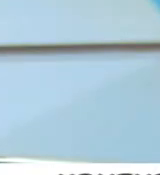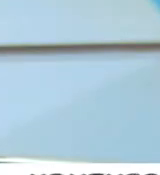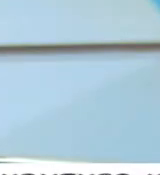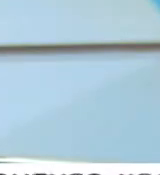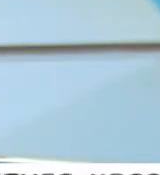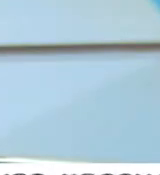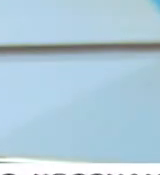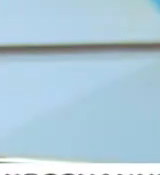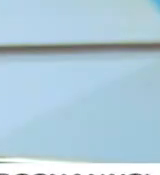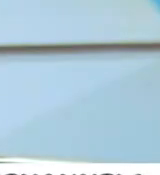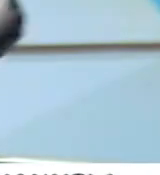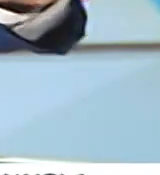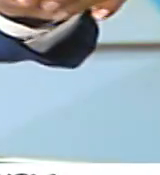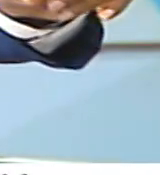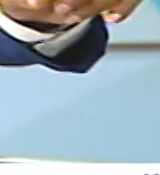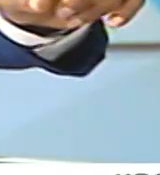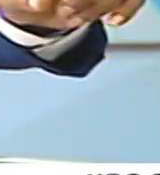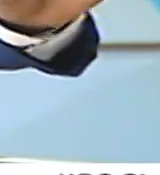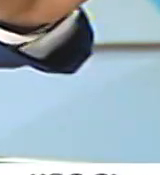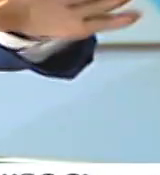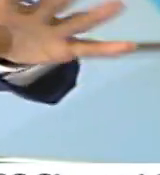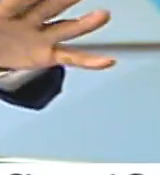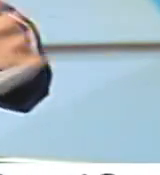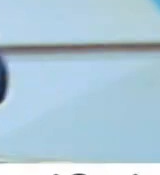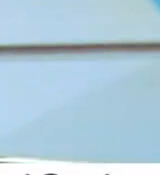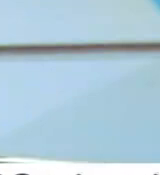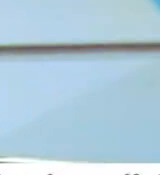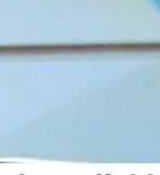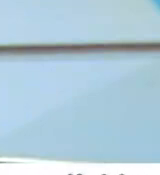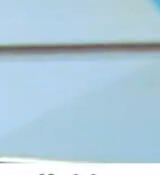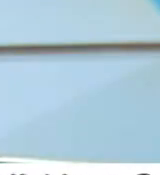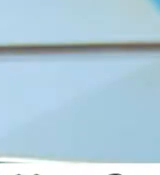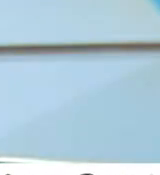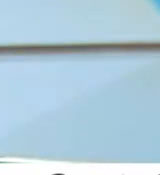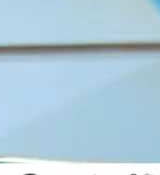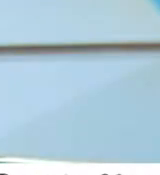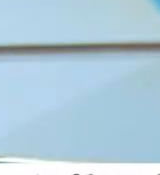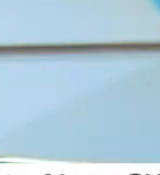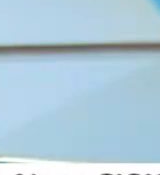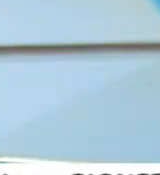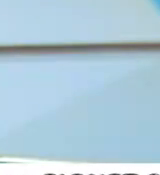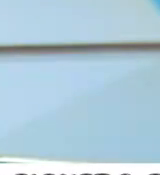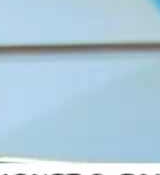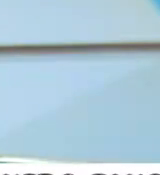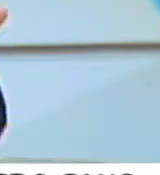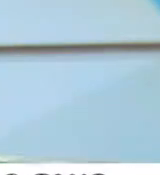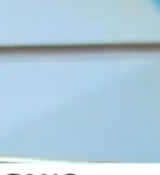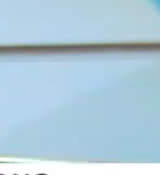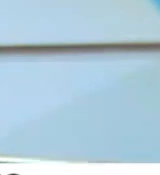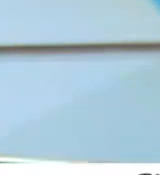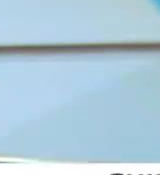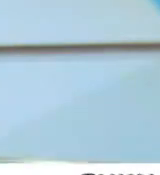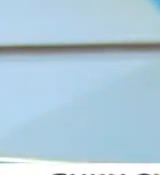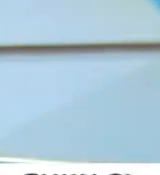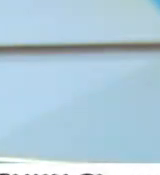treatment on a normal basis. Kindly, apologies for the interruption, but you were talking about even having people